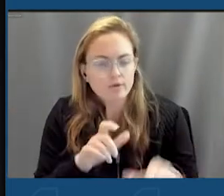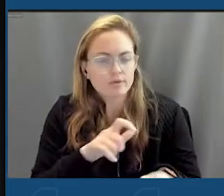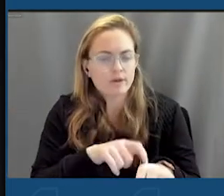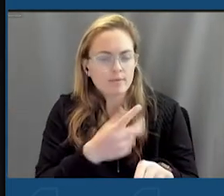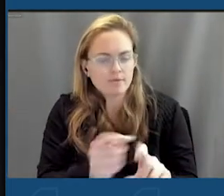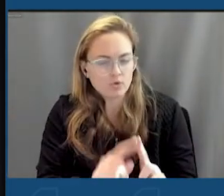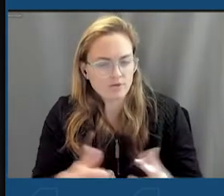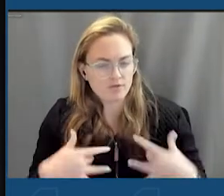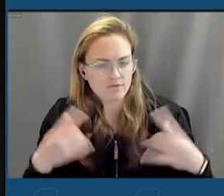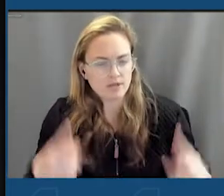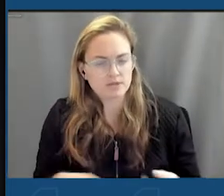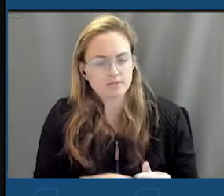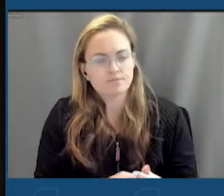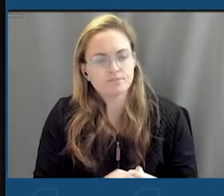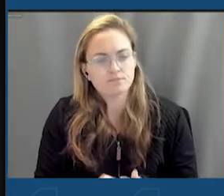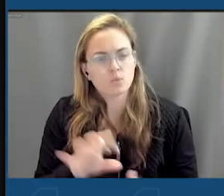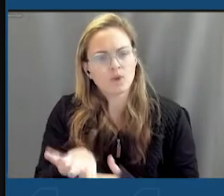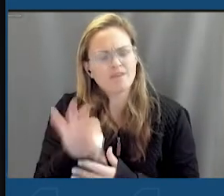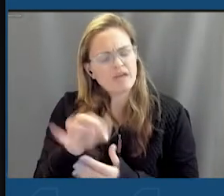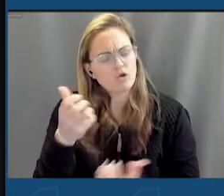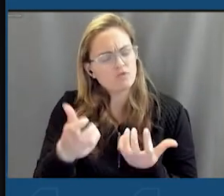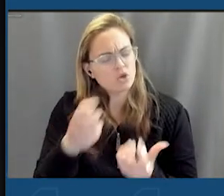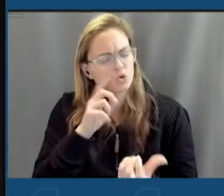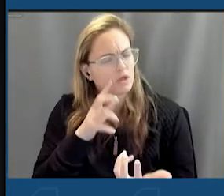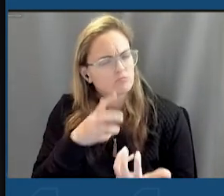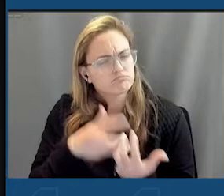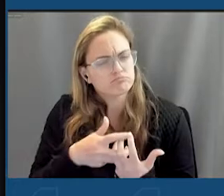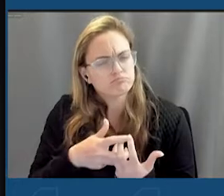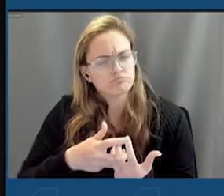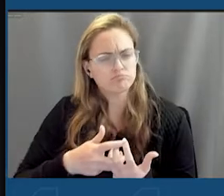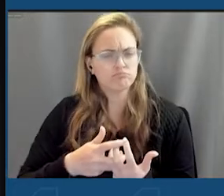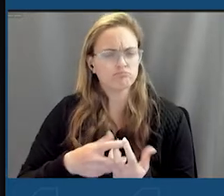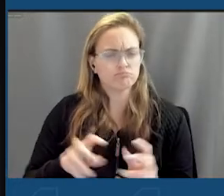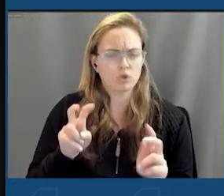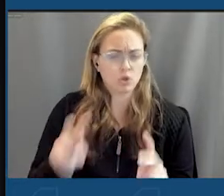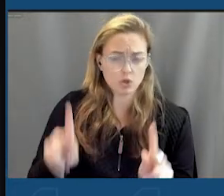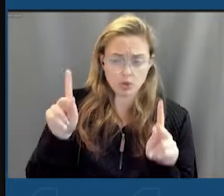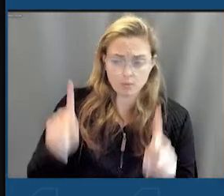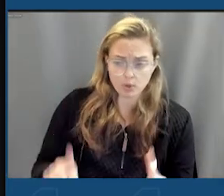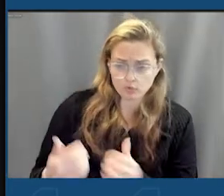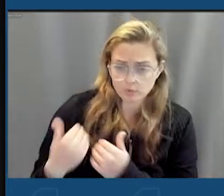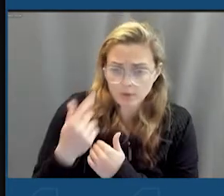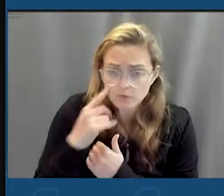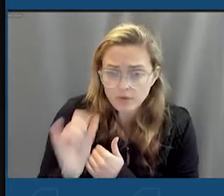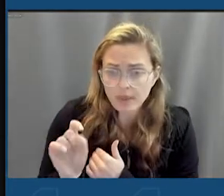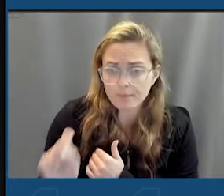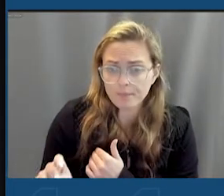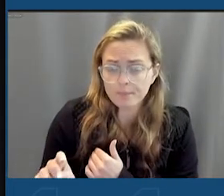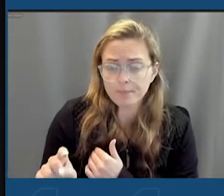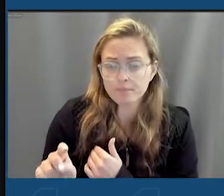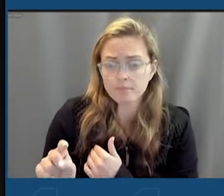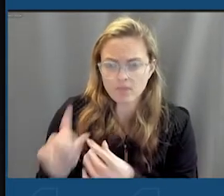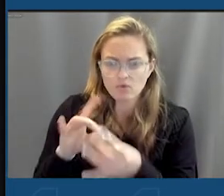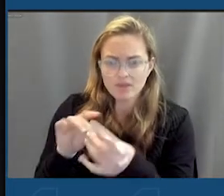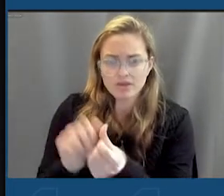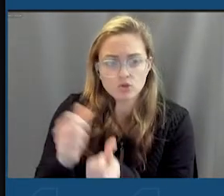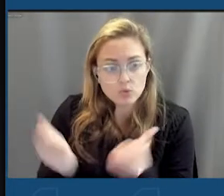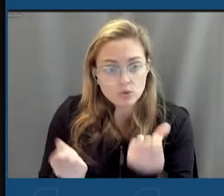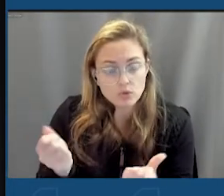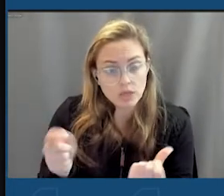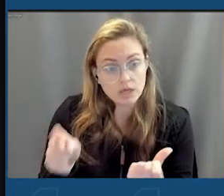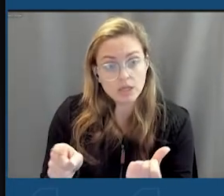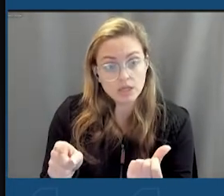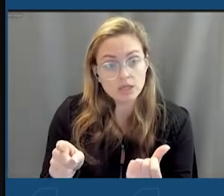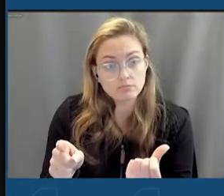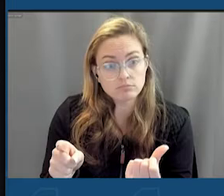events. And we found a vehicle that kind of matched. And we looked at the individual who's responsible to that, related to that vehicle, and he